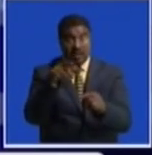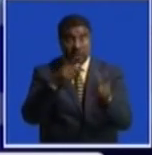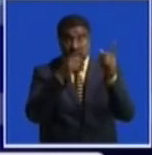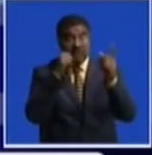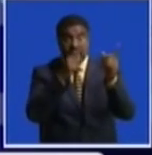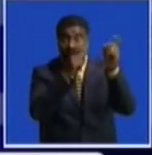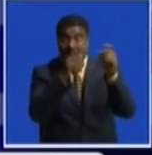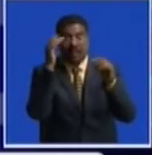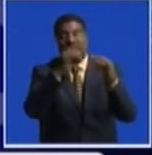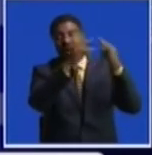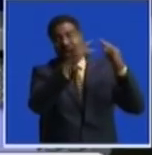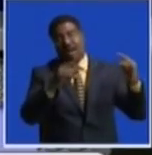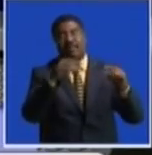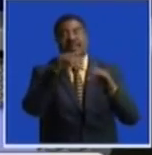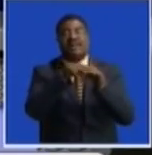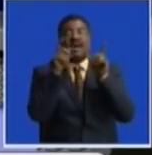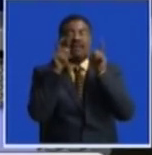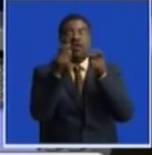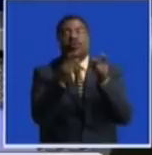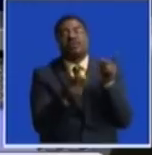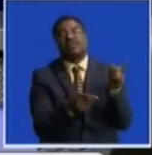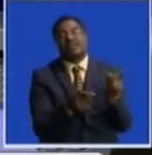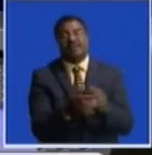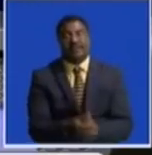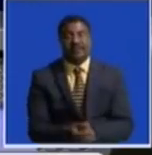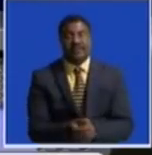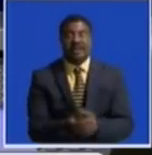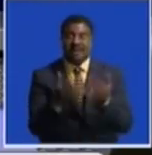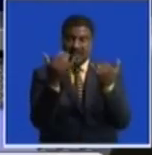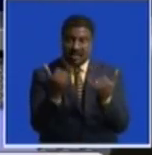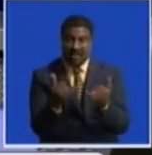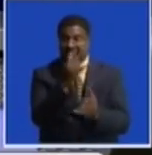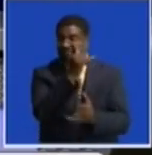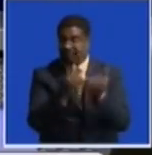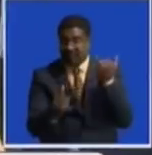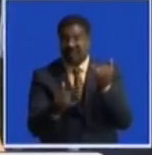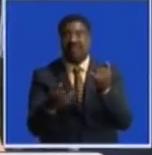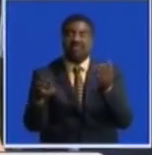the games. And just now, as we end the news, we recap on the top stories.